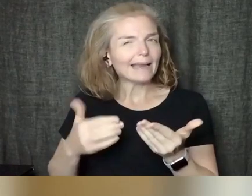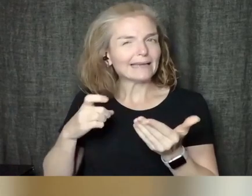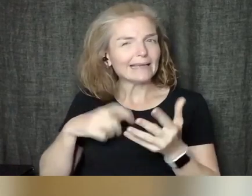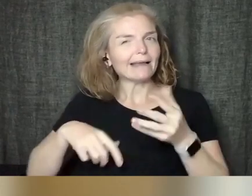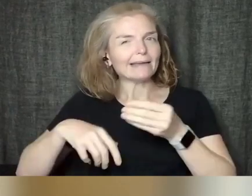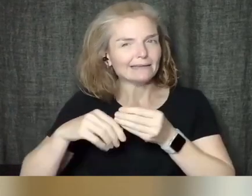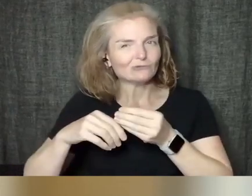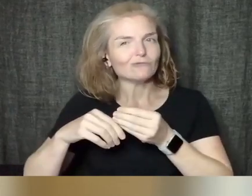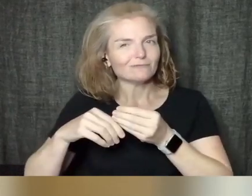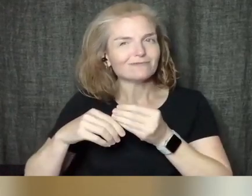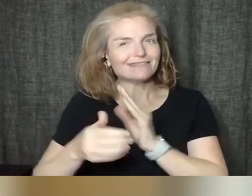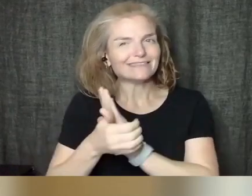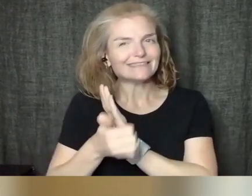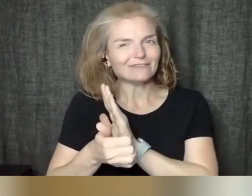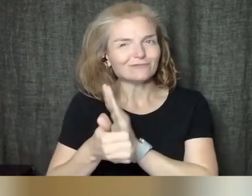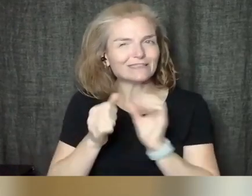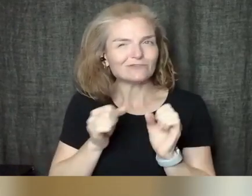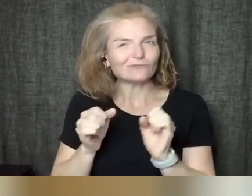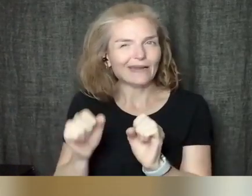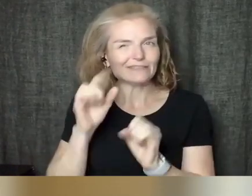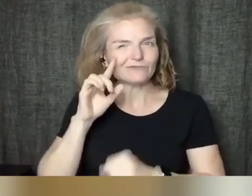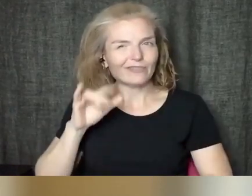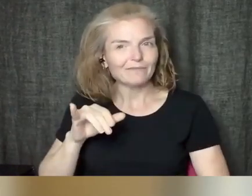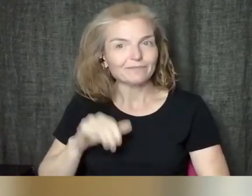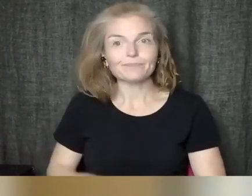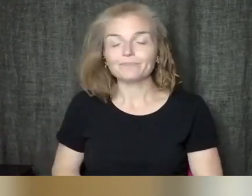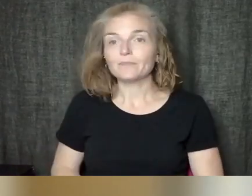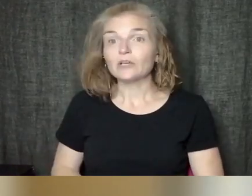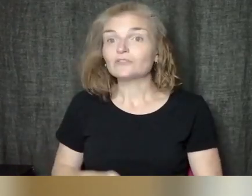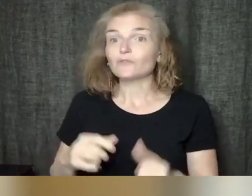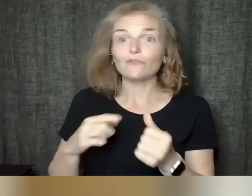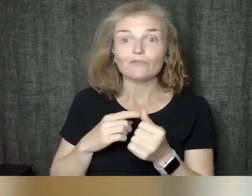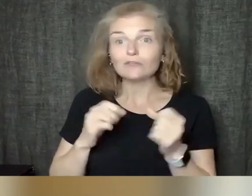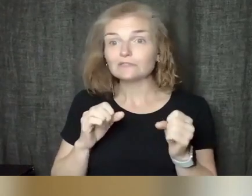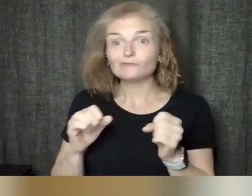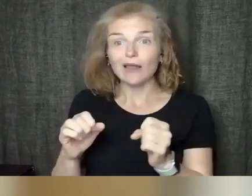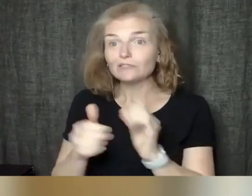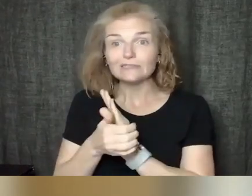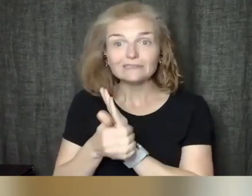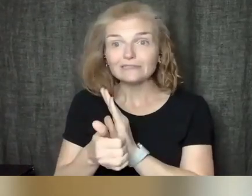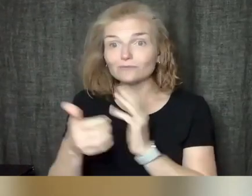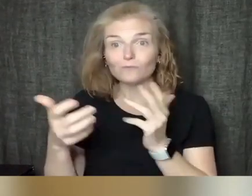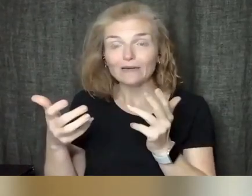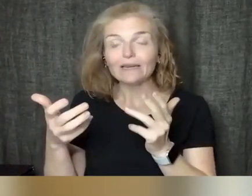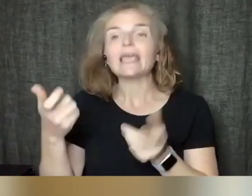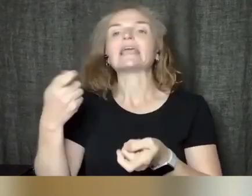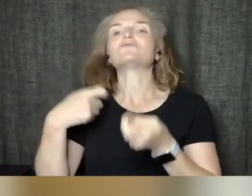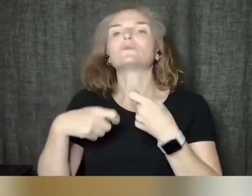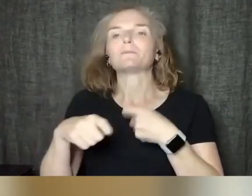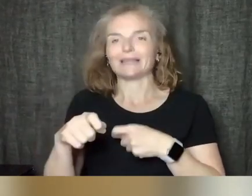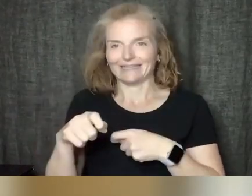that thought to free the mind. And the first strategy is to replace it with an